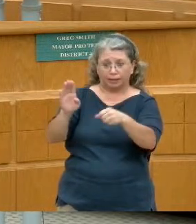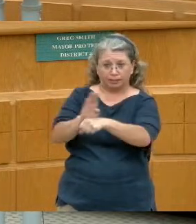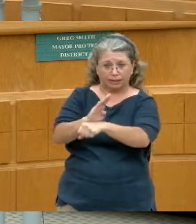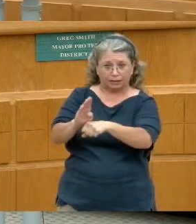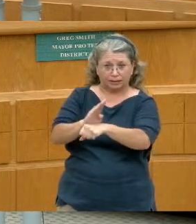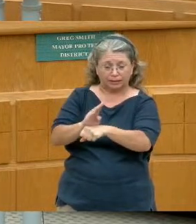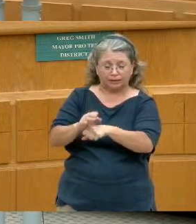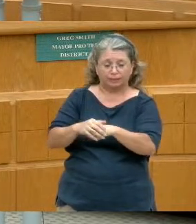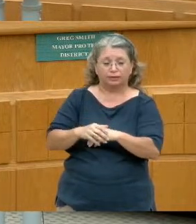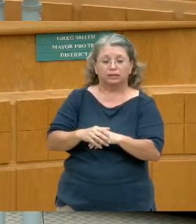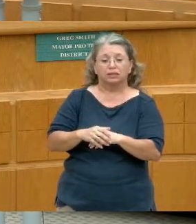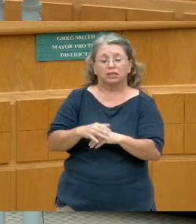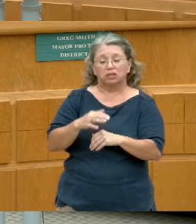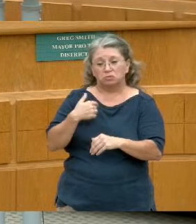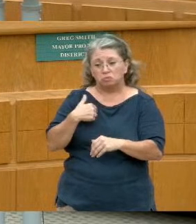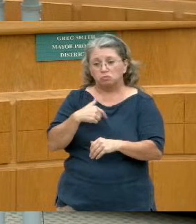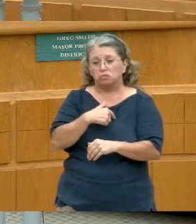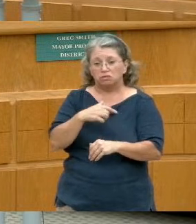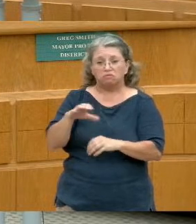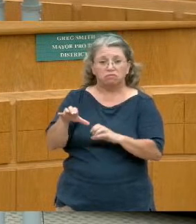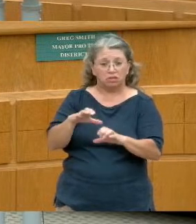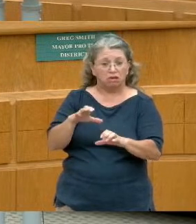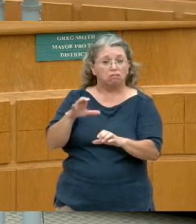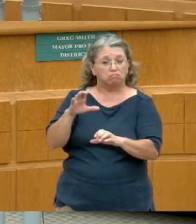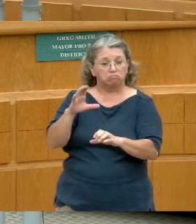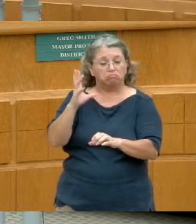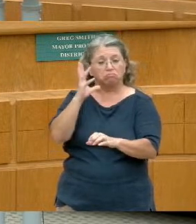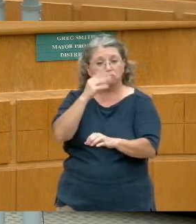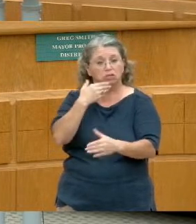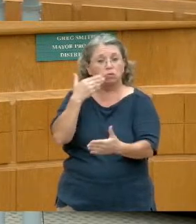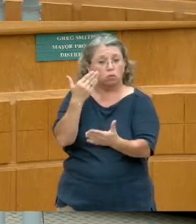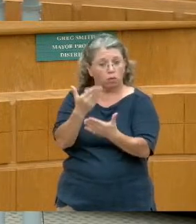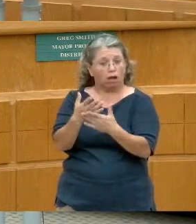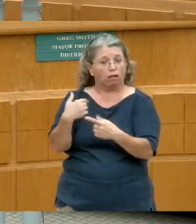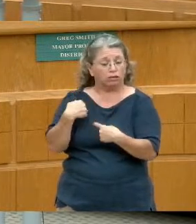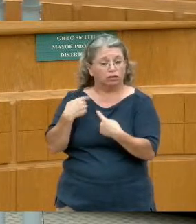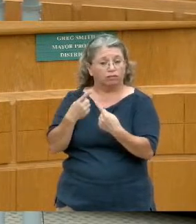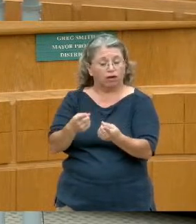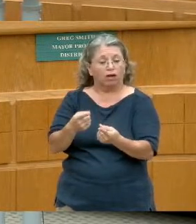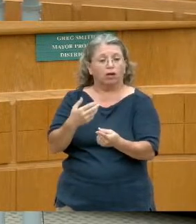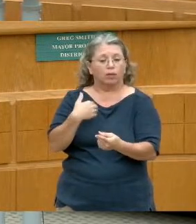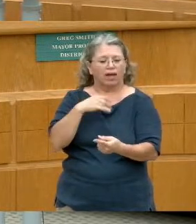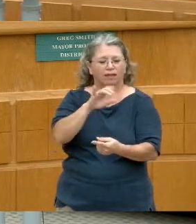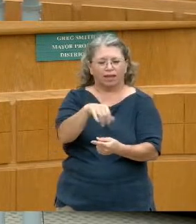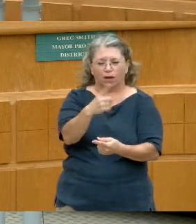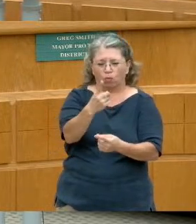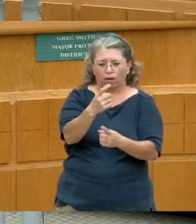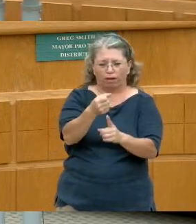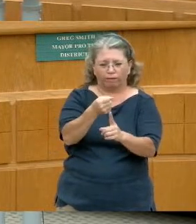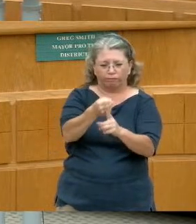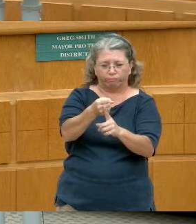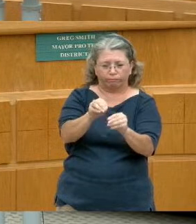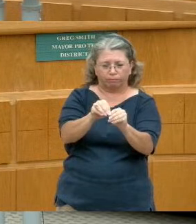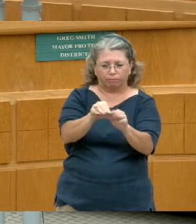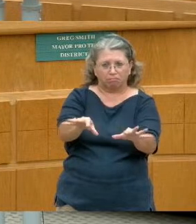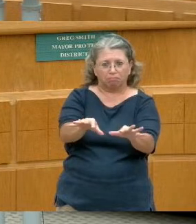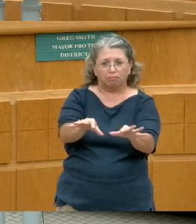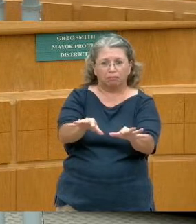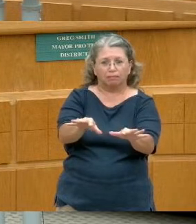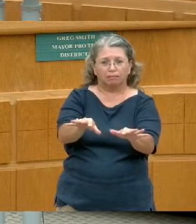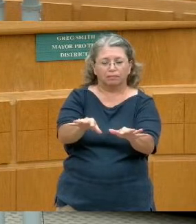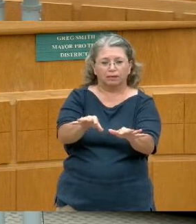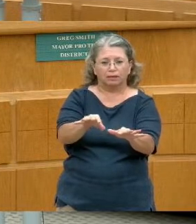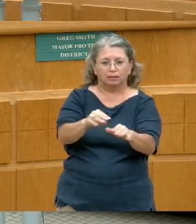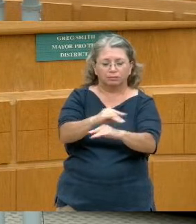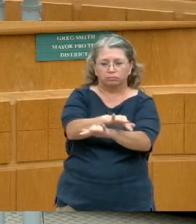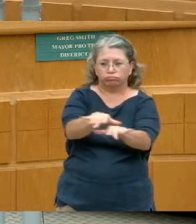fare well, but we've fared very well so far. We did have this one outbreak incident, which shows you that we need to remain vigilant. This